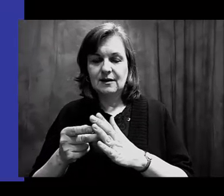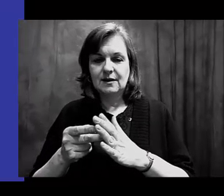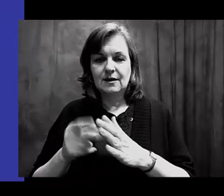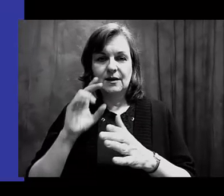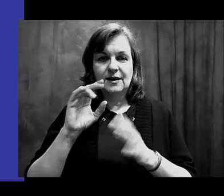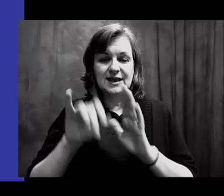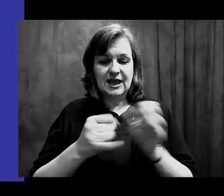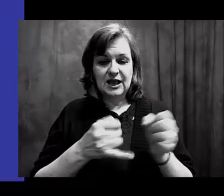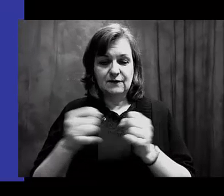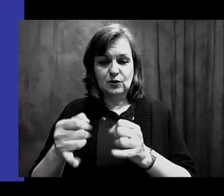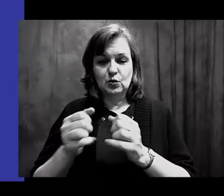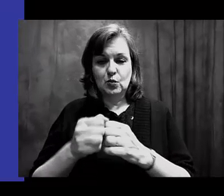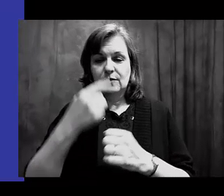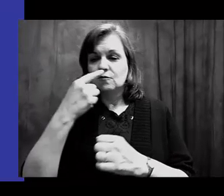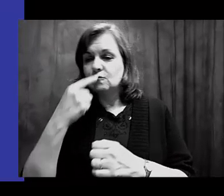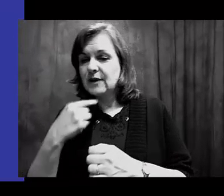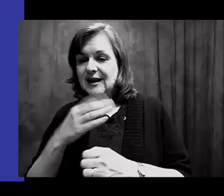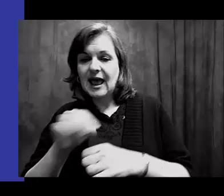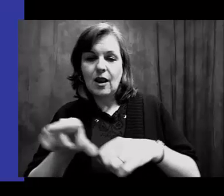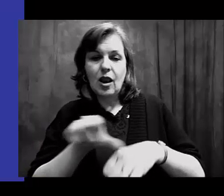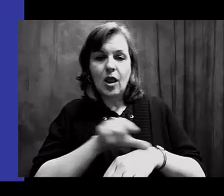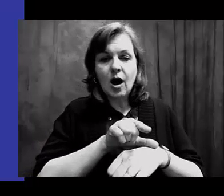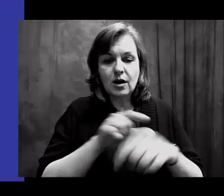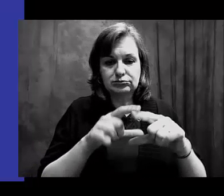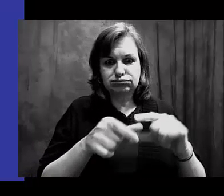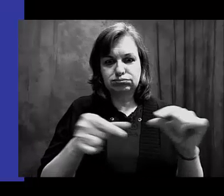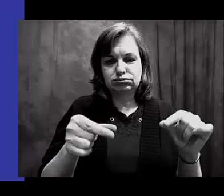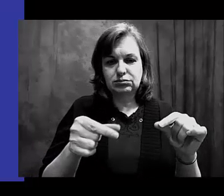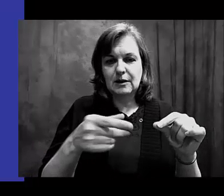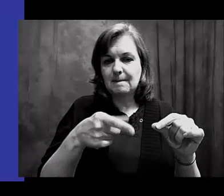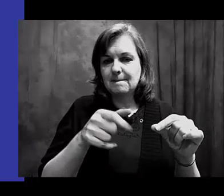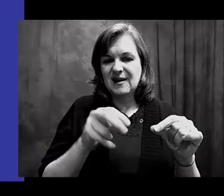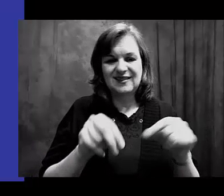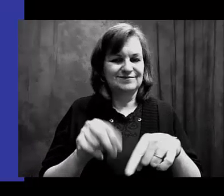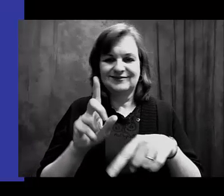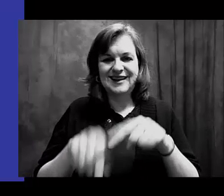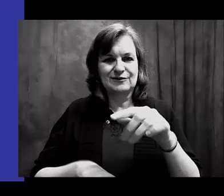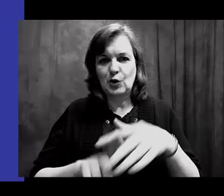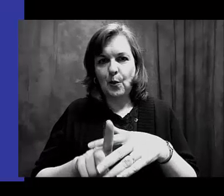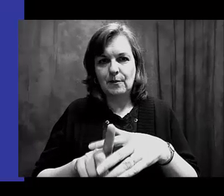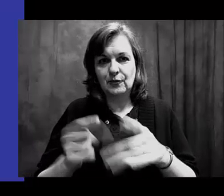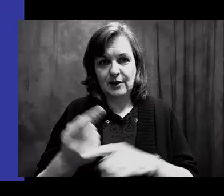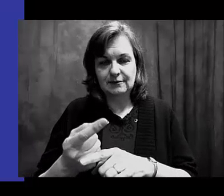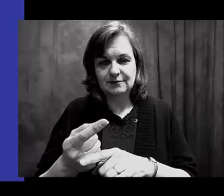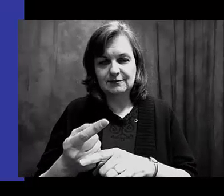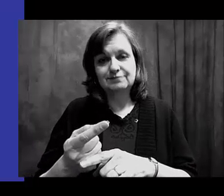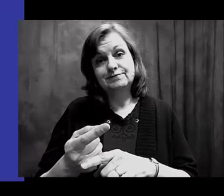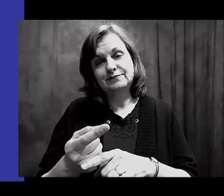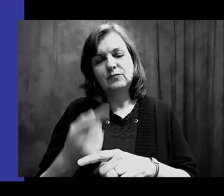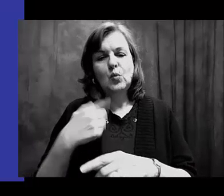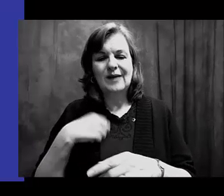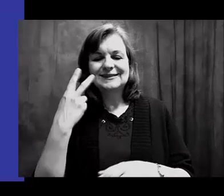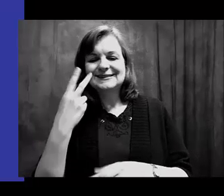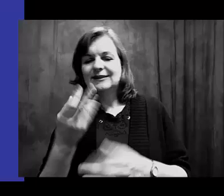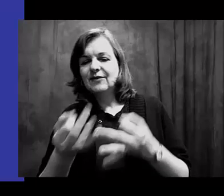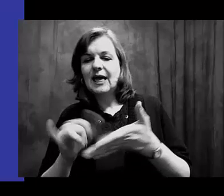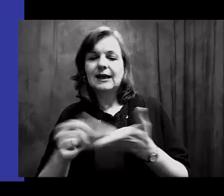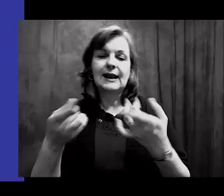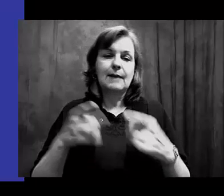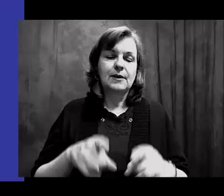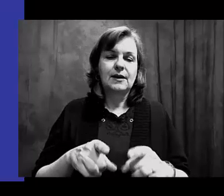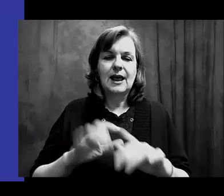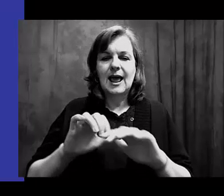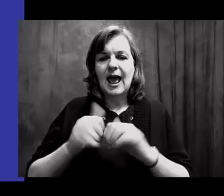pollen can't actually exist. So that's what I want to think about. I want to think about the inheritance of